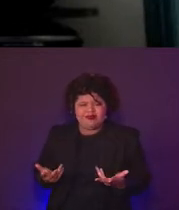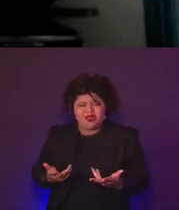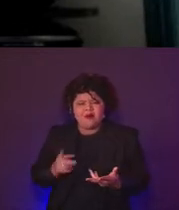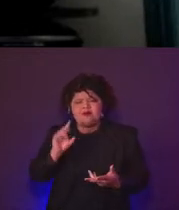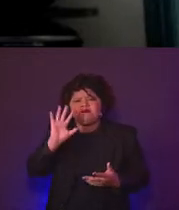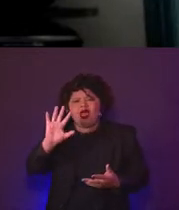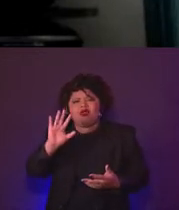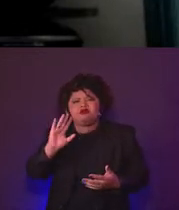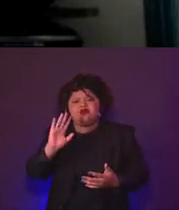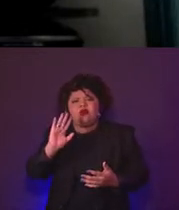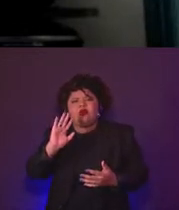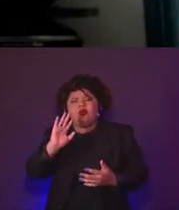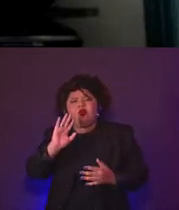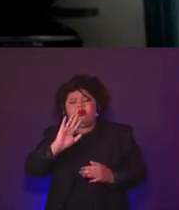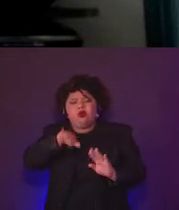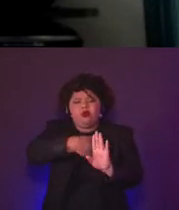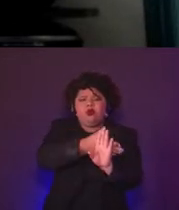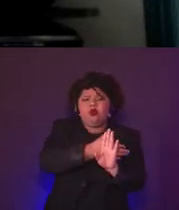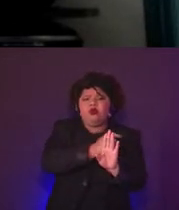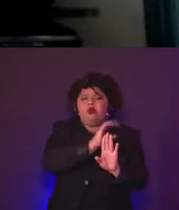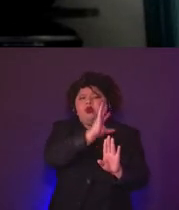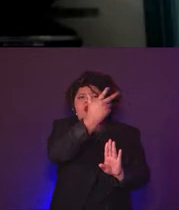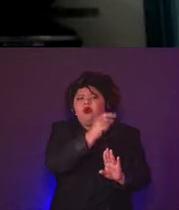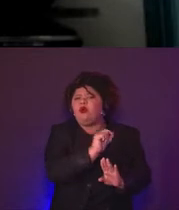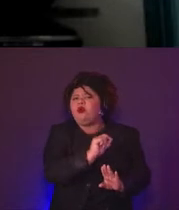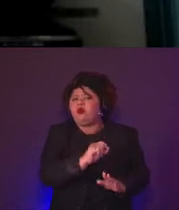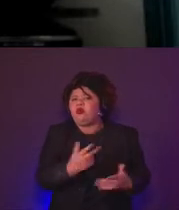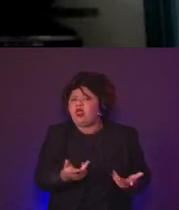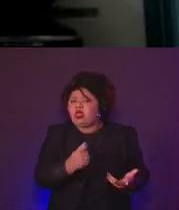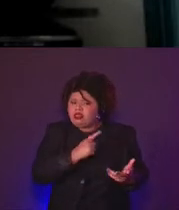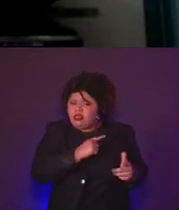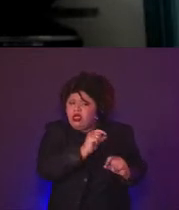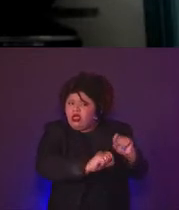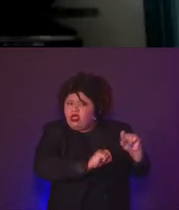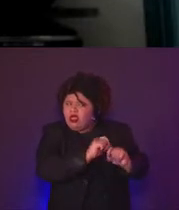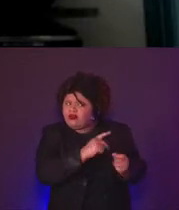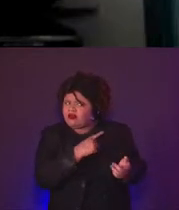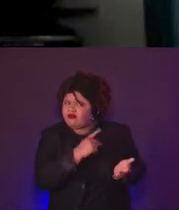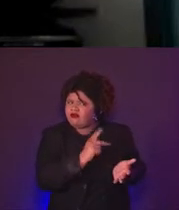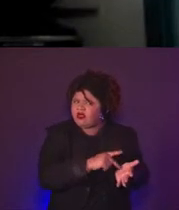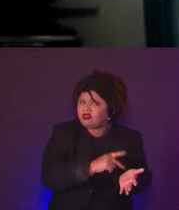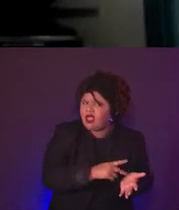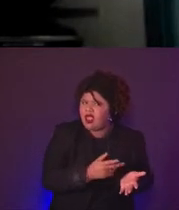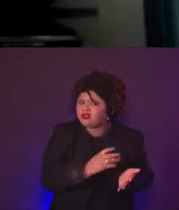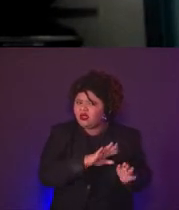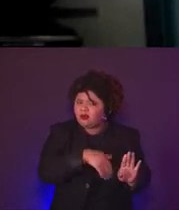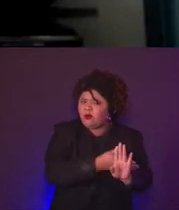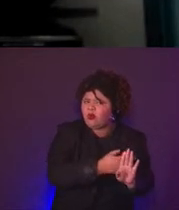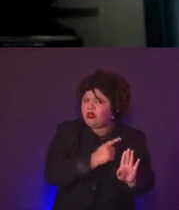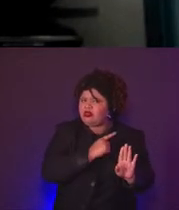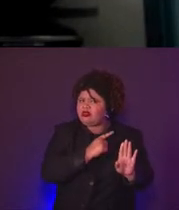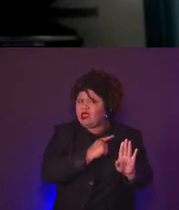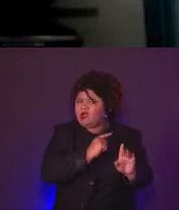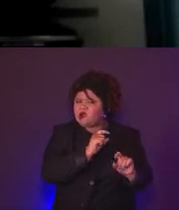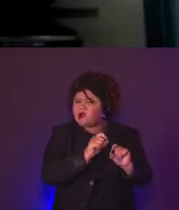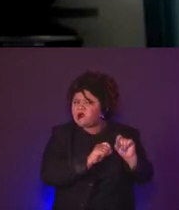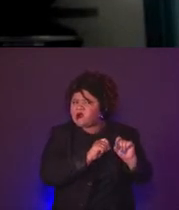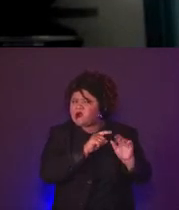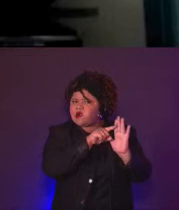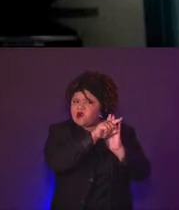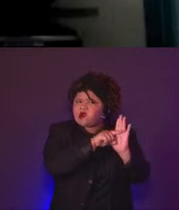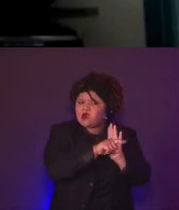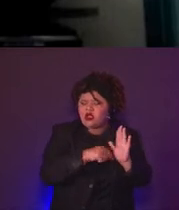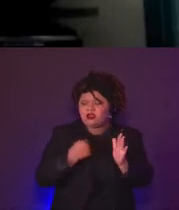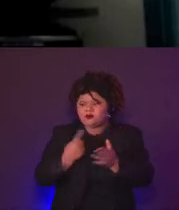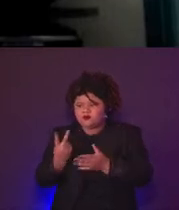charges, is there any validity to these things? Is there anything behind this? But again, when we started asking, well, what kinds of data is